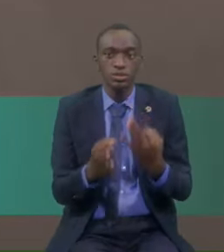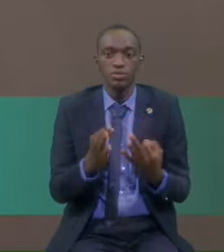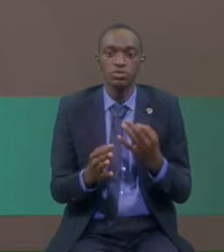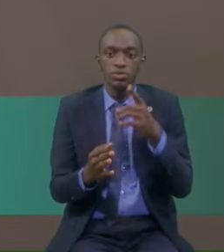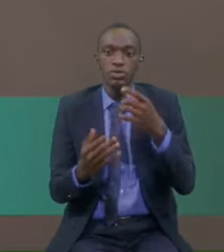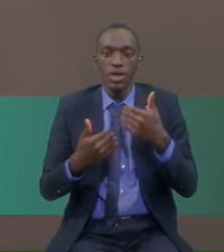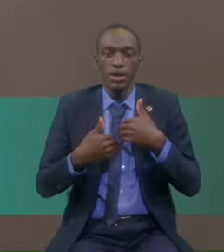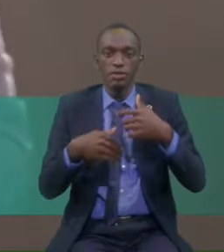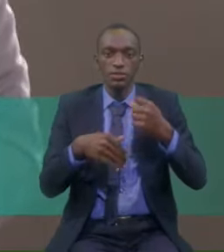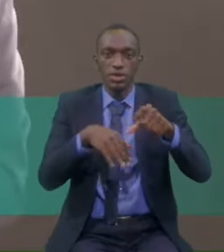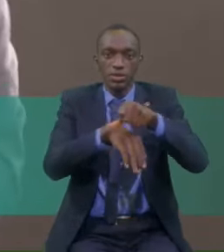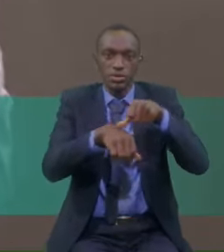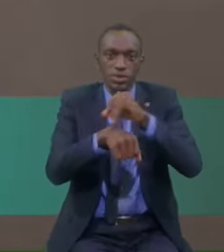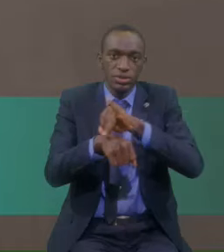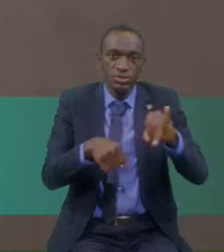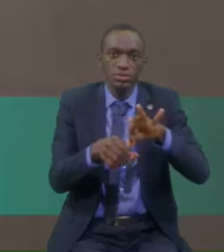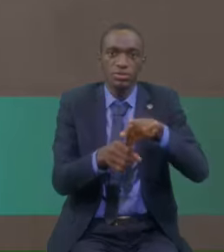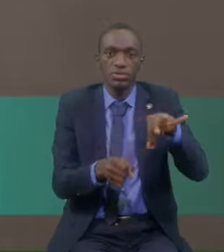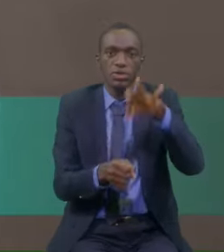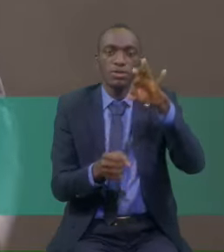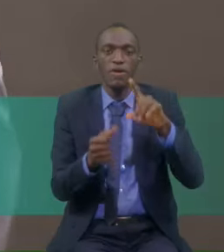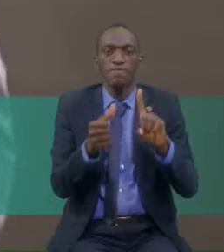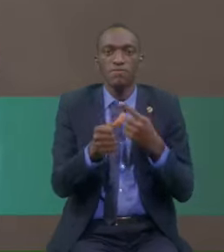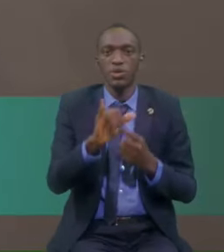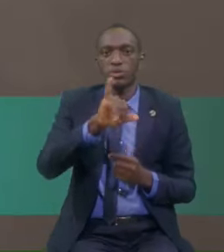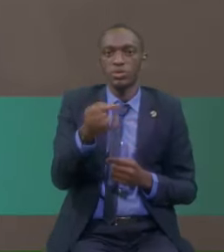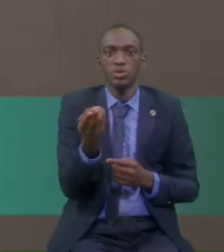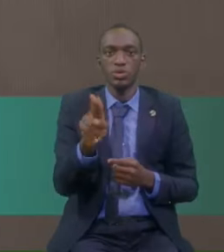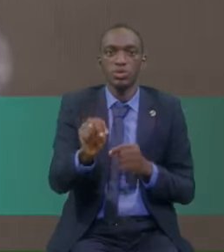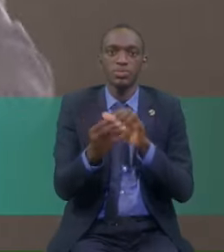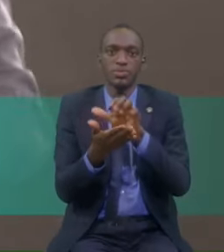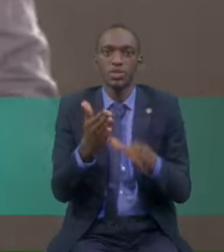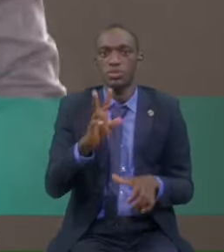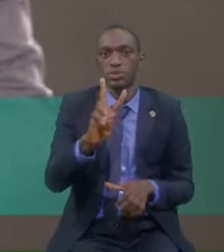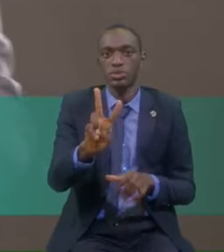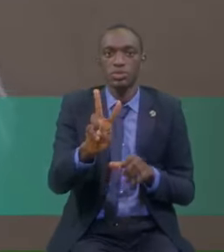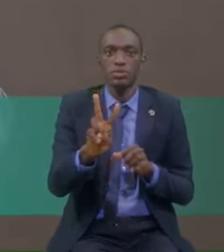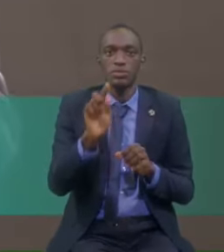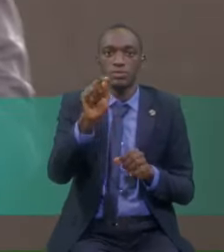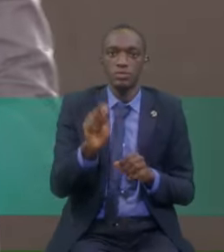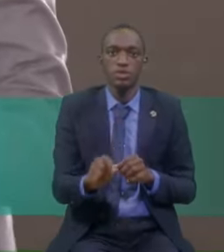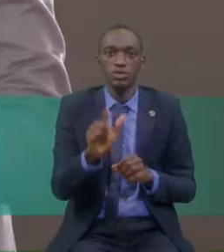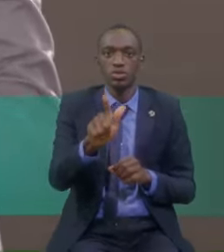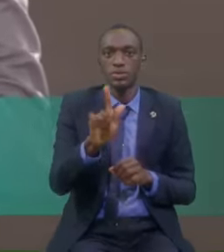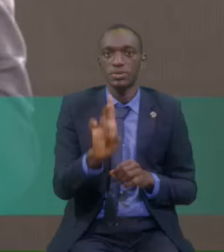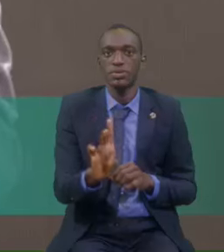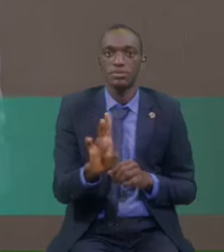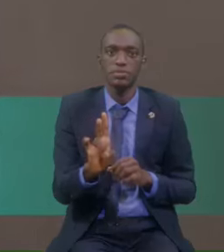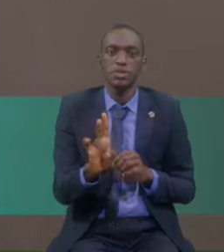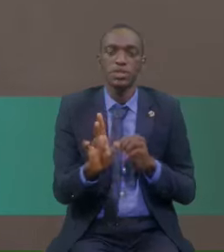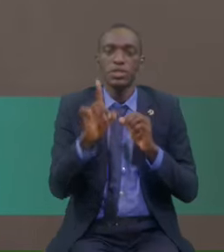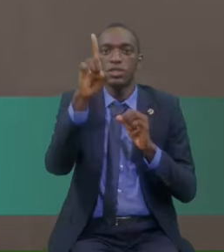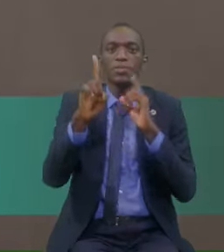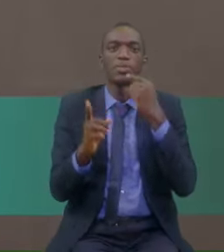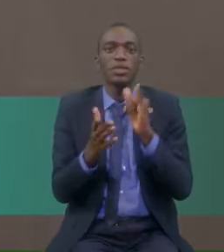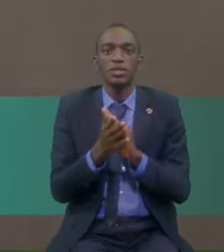In 1 John chapter 2, reading here from verse 27, it says, "But the